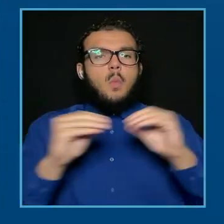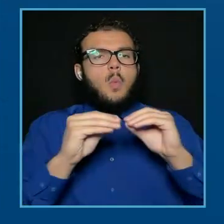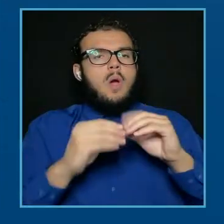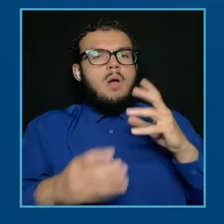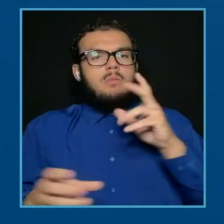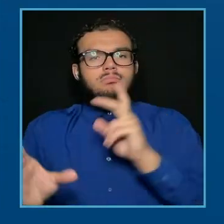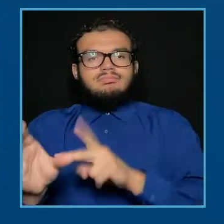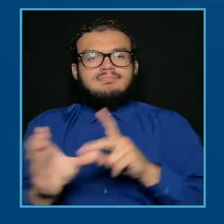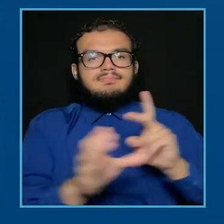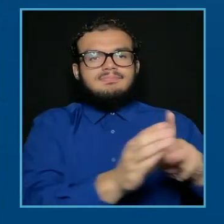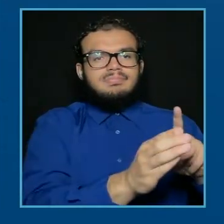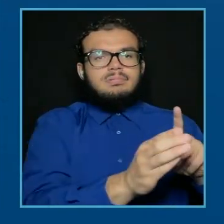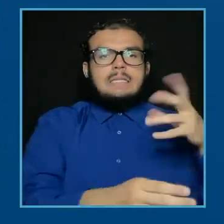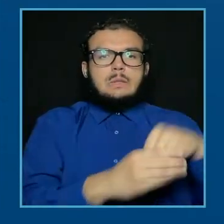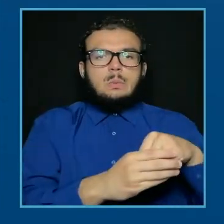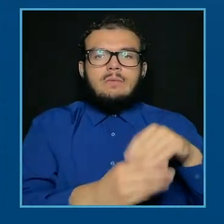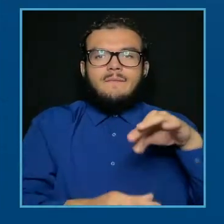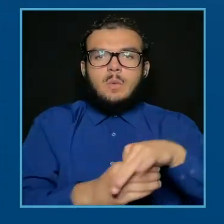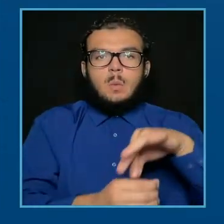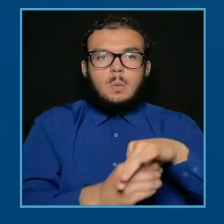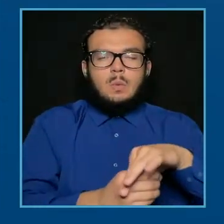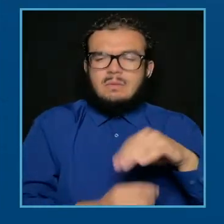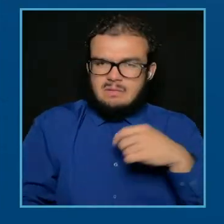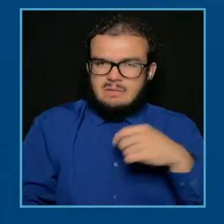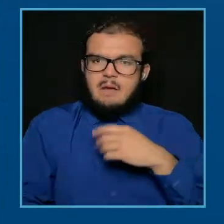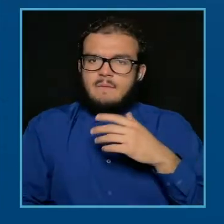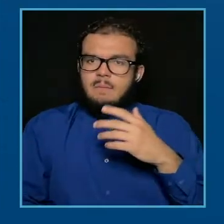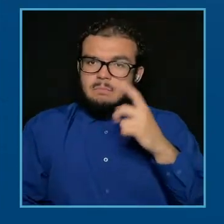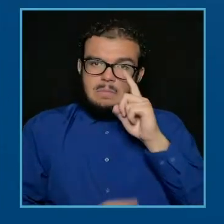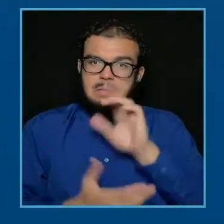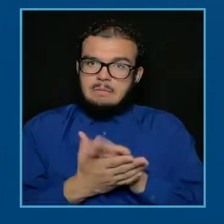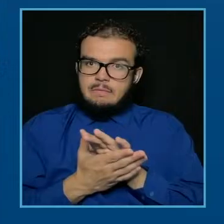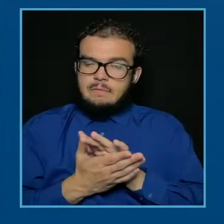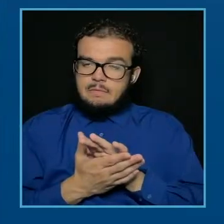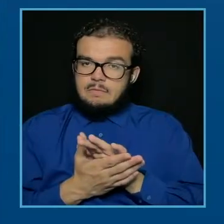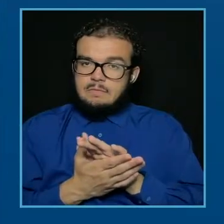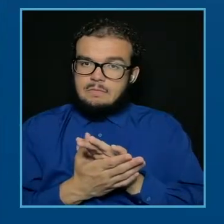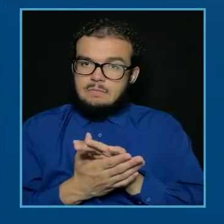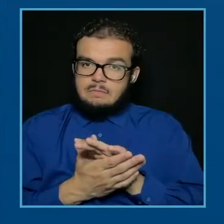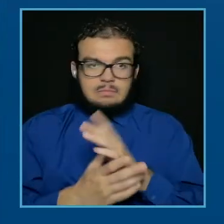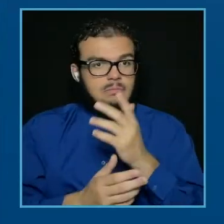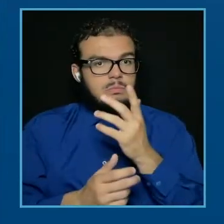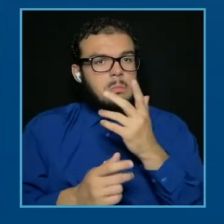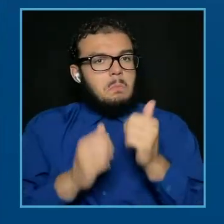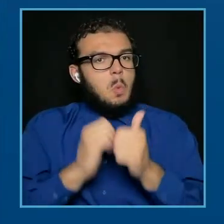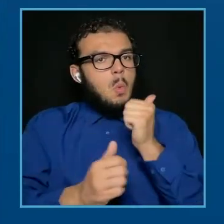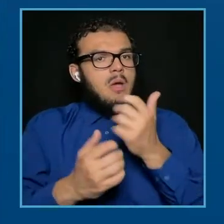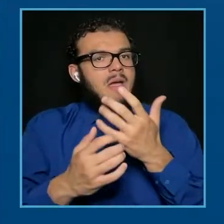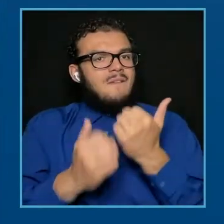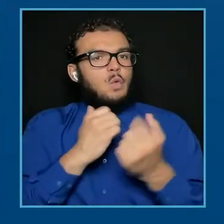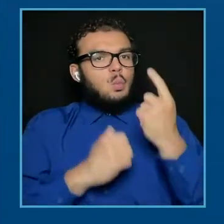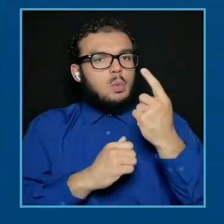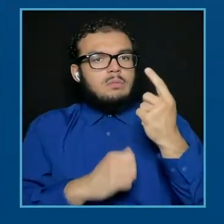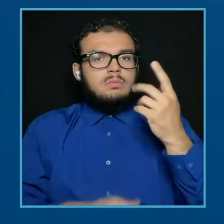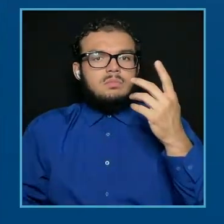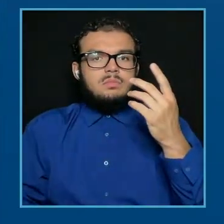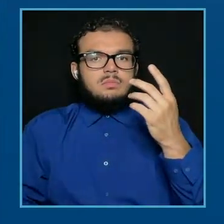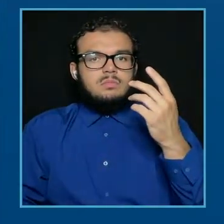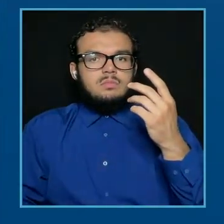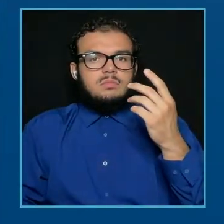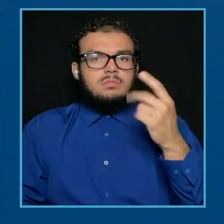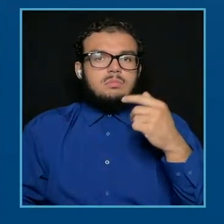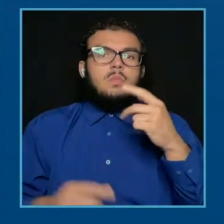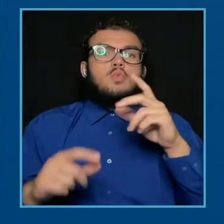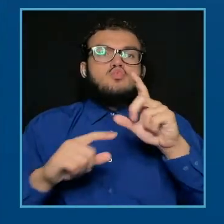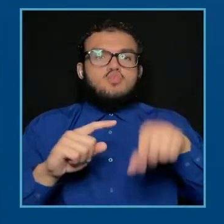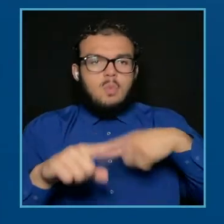vote. And I believe everybody, most everybody I spoke to, certainly, when this